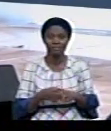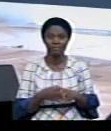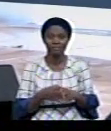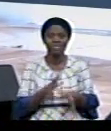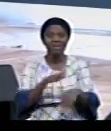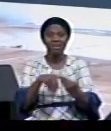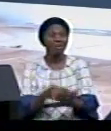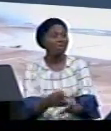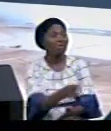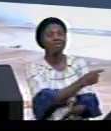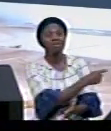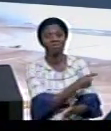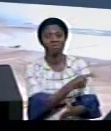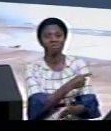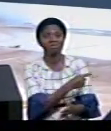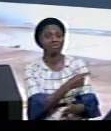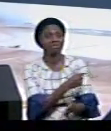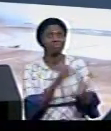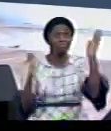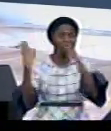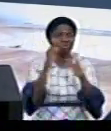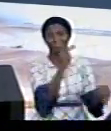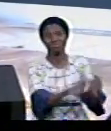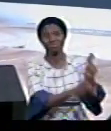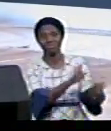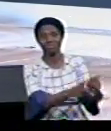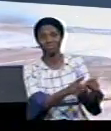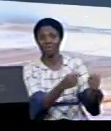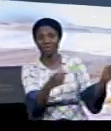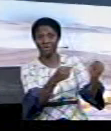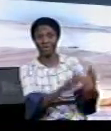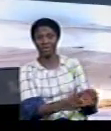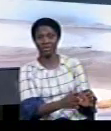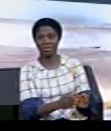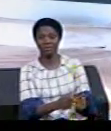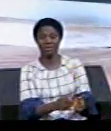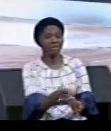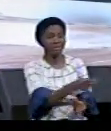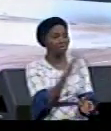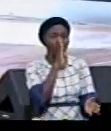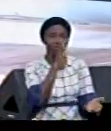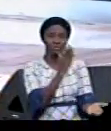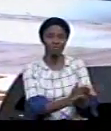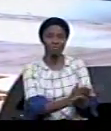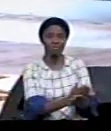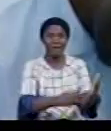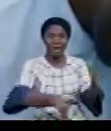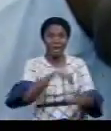All those stormy people, personalities, they'll be halted in your life in